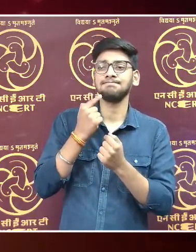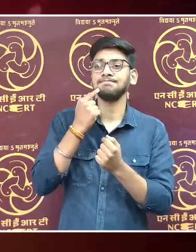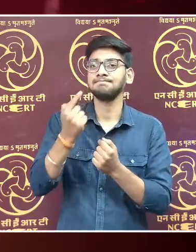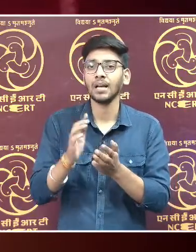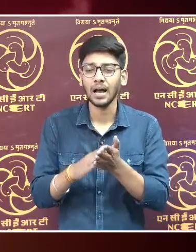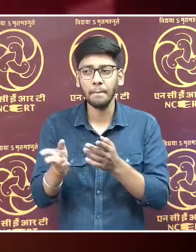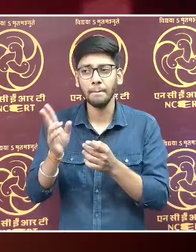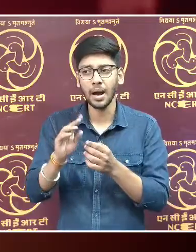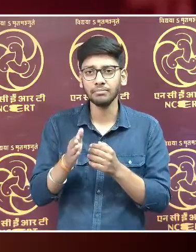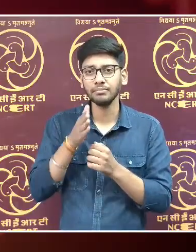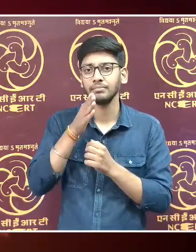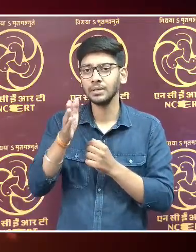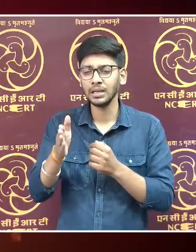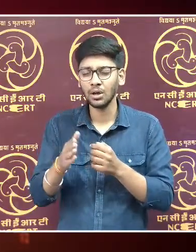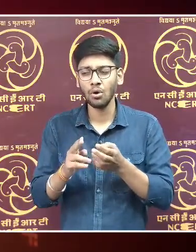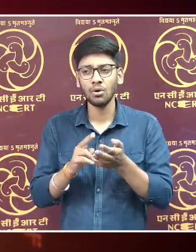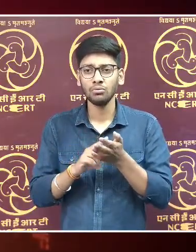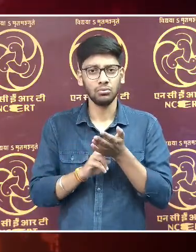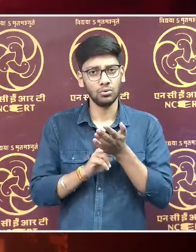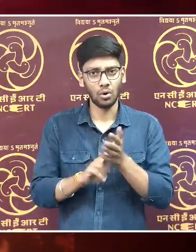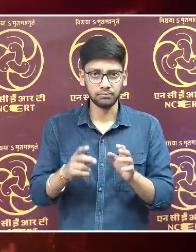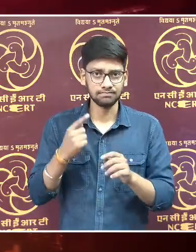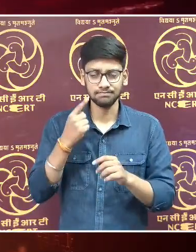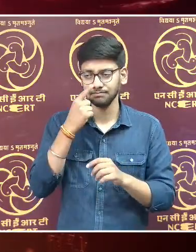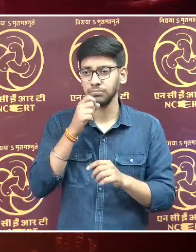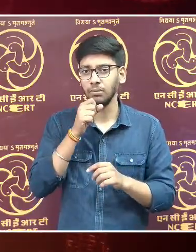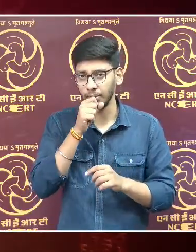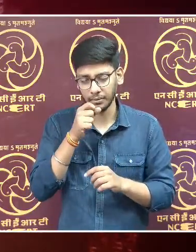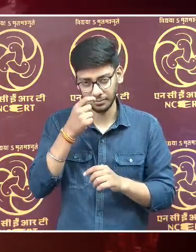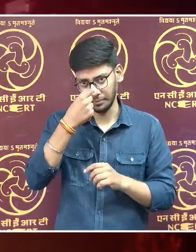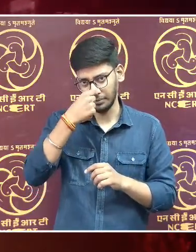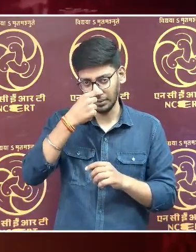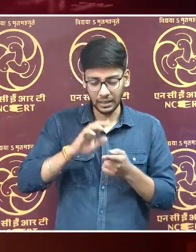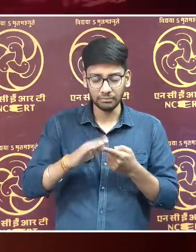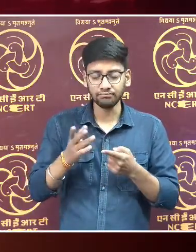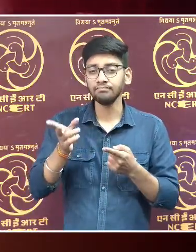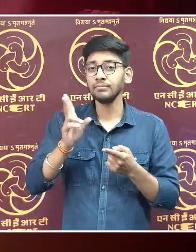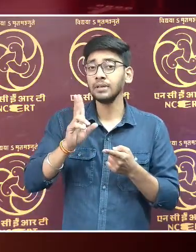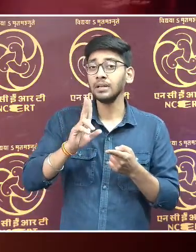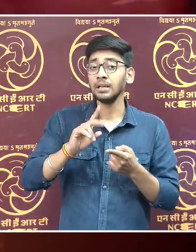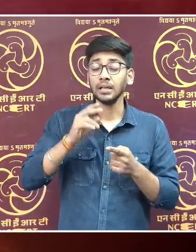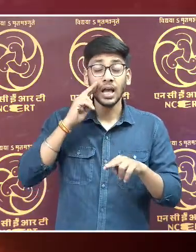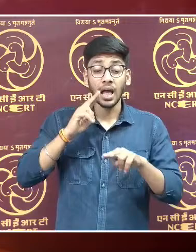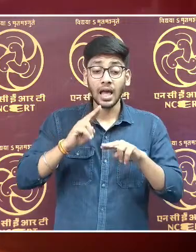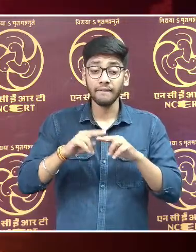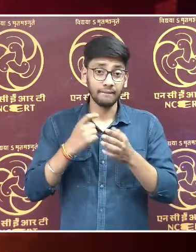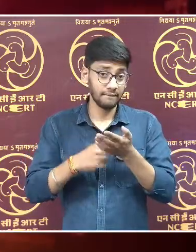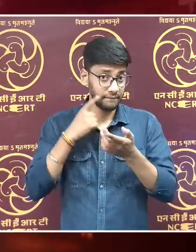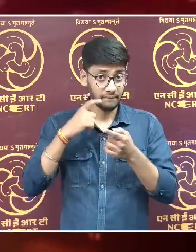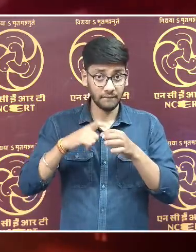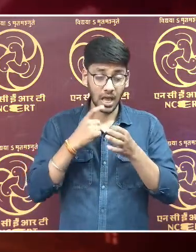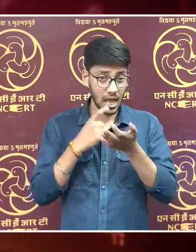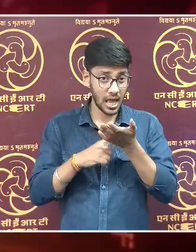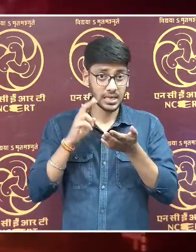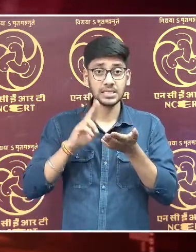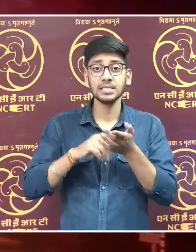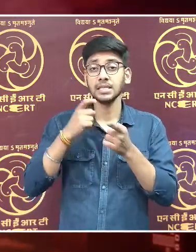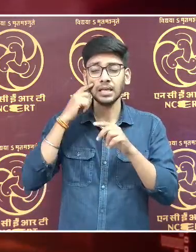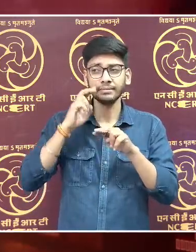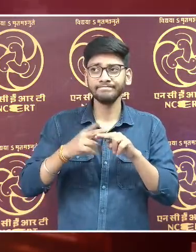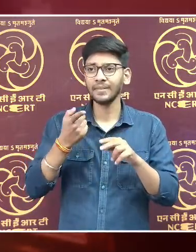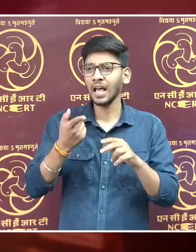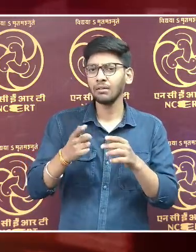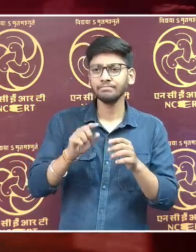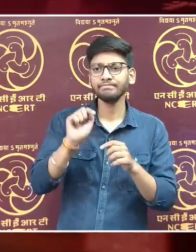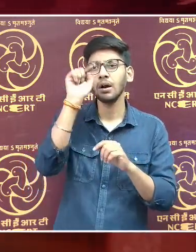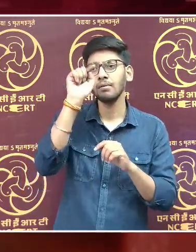the common cold and cough, because that is not the cause of concern. That is why I wanted to know the frequency. And whatever symptoms that you have shared